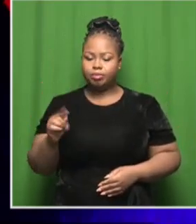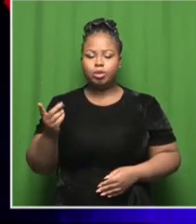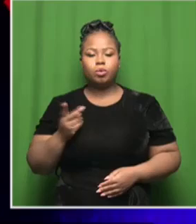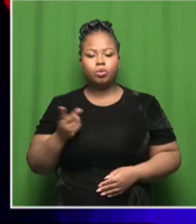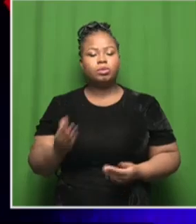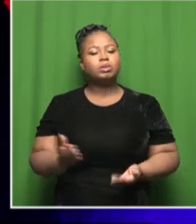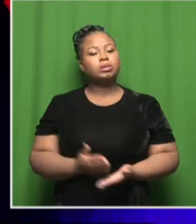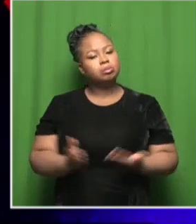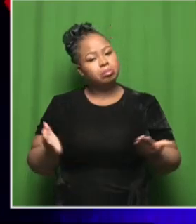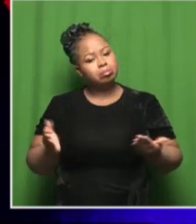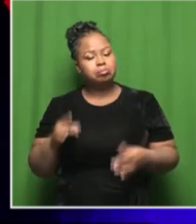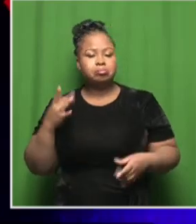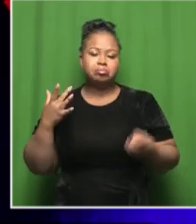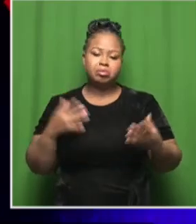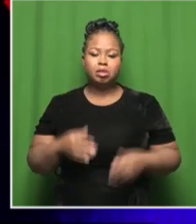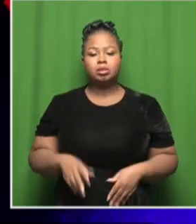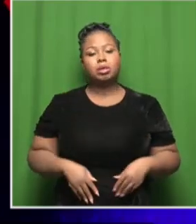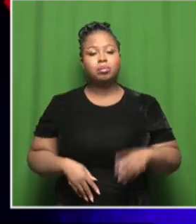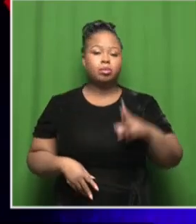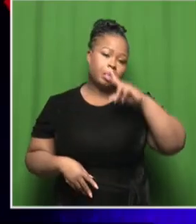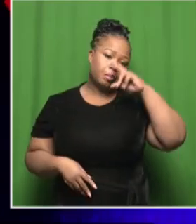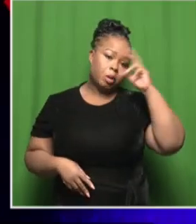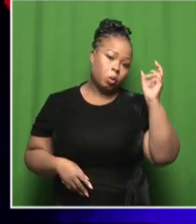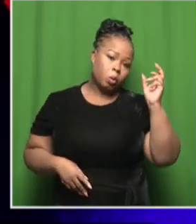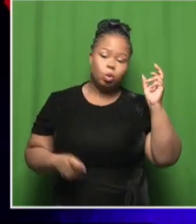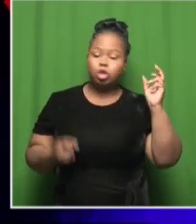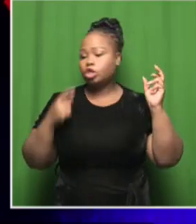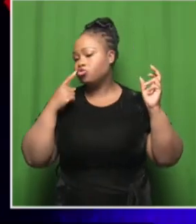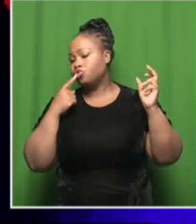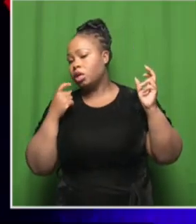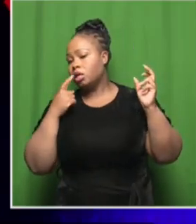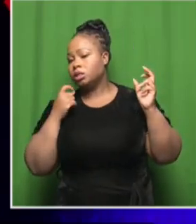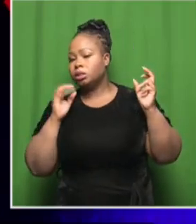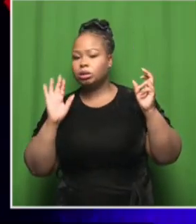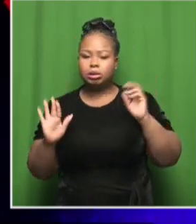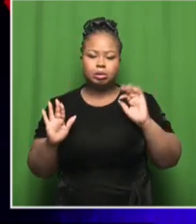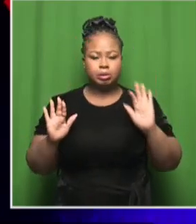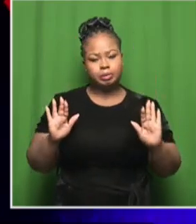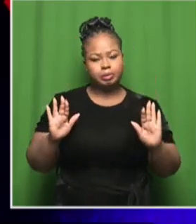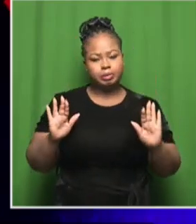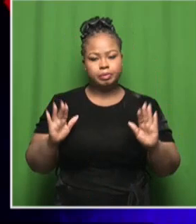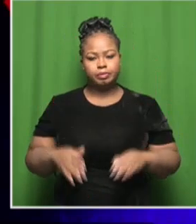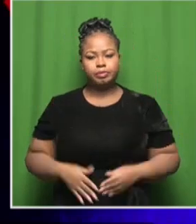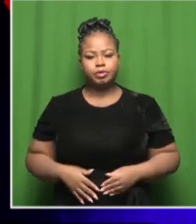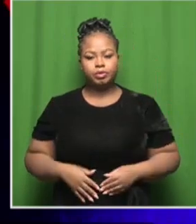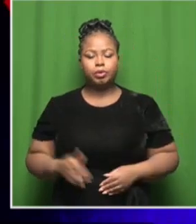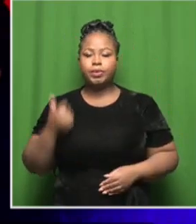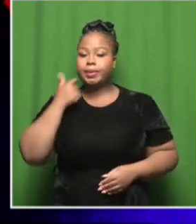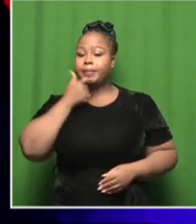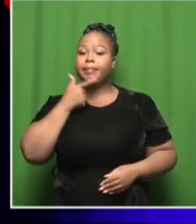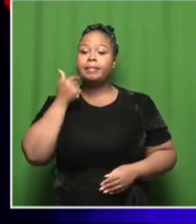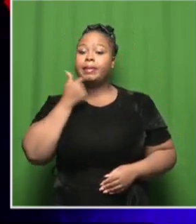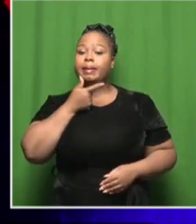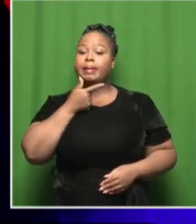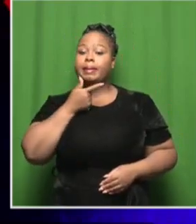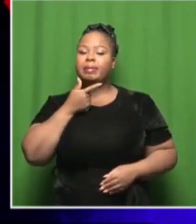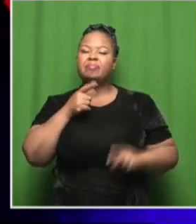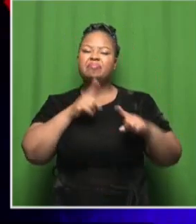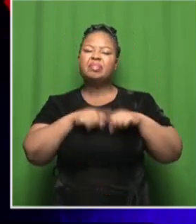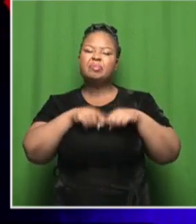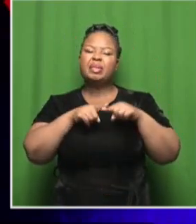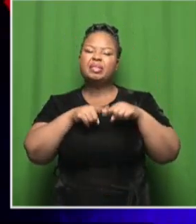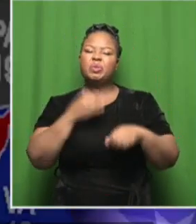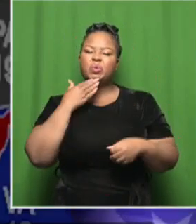that sometimes vote blue and sometimes vote red, let's call them purple states, determine who